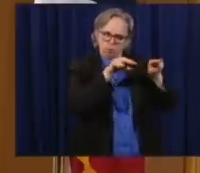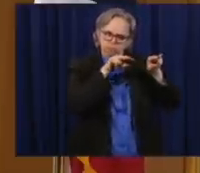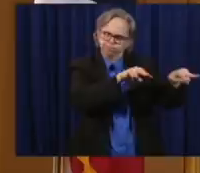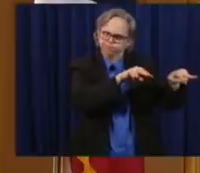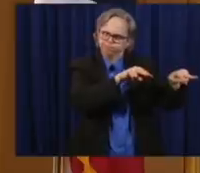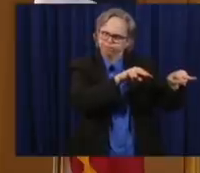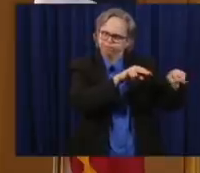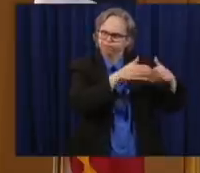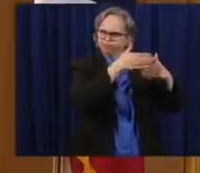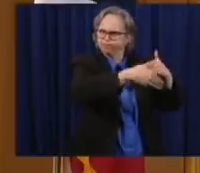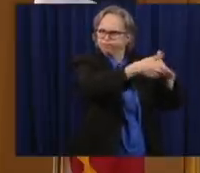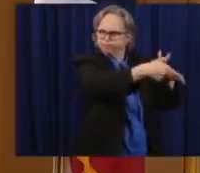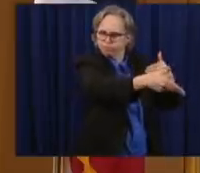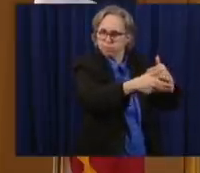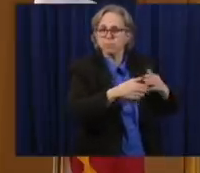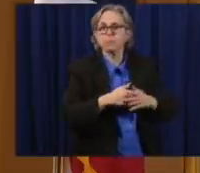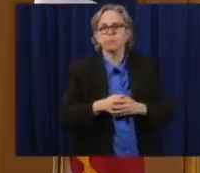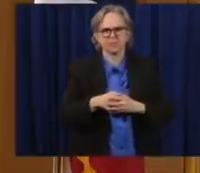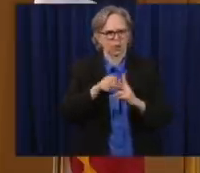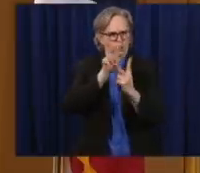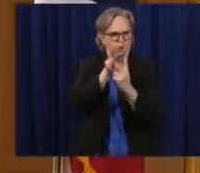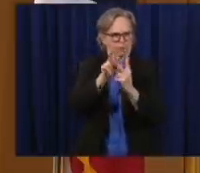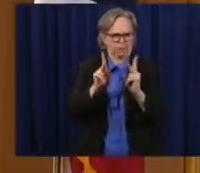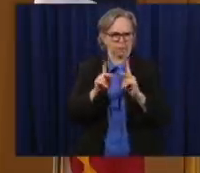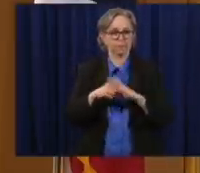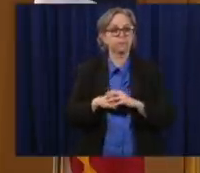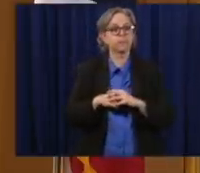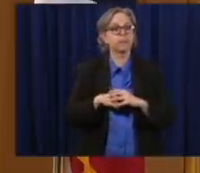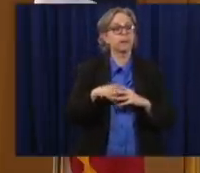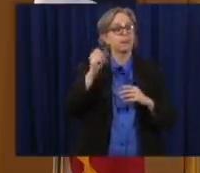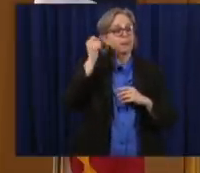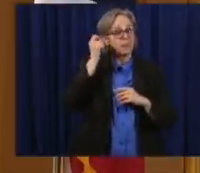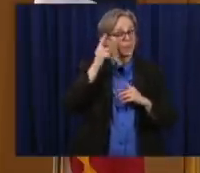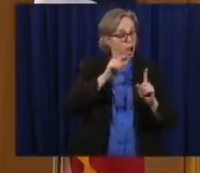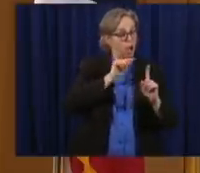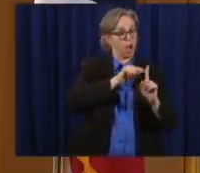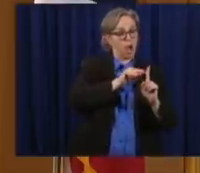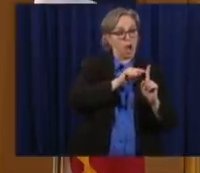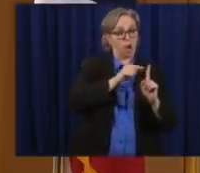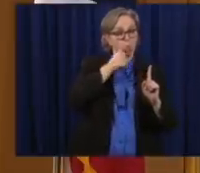Facts of her case are particularly unique.